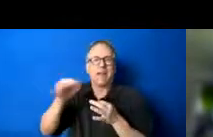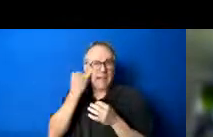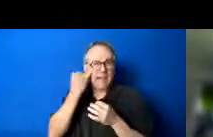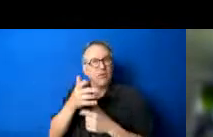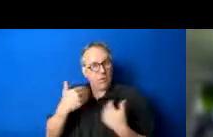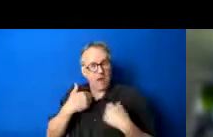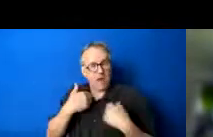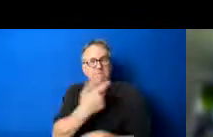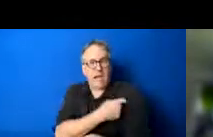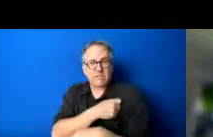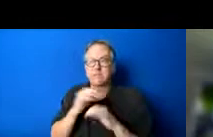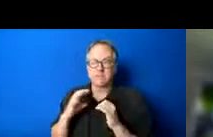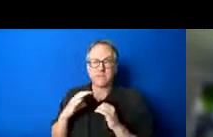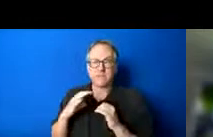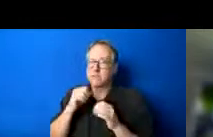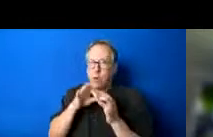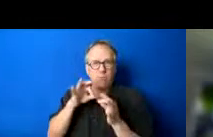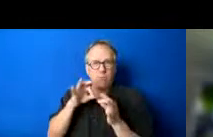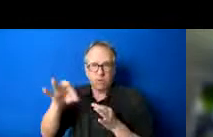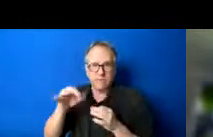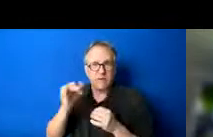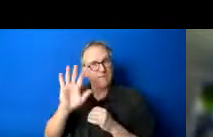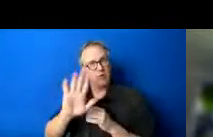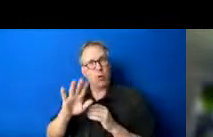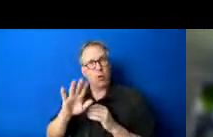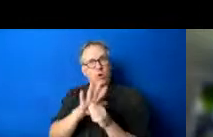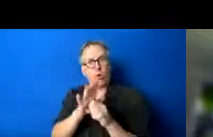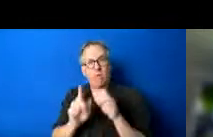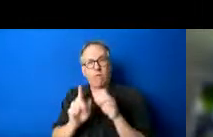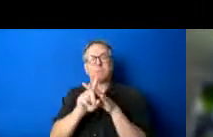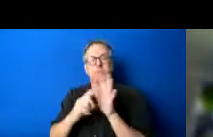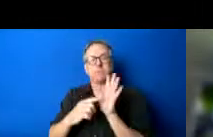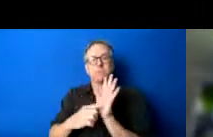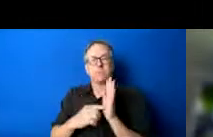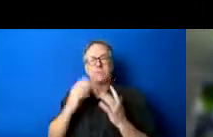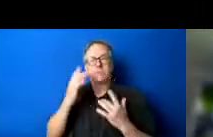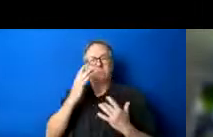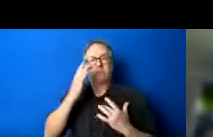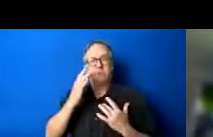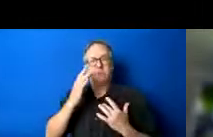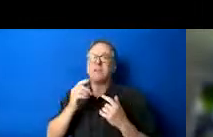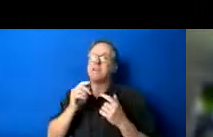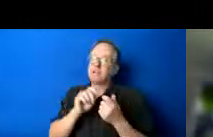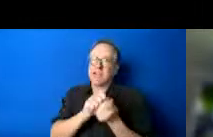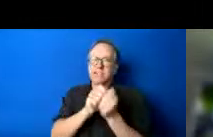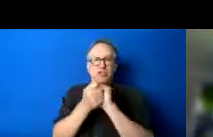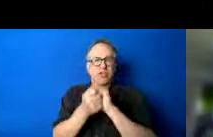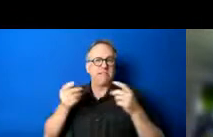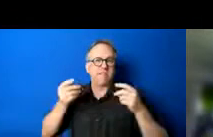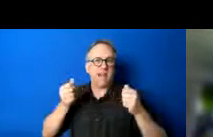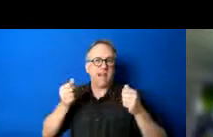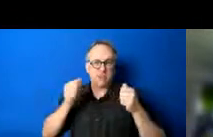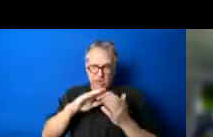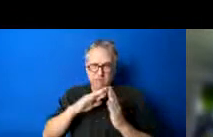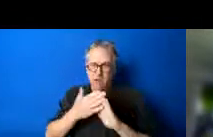vaccinated, even if your symptoms are really mild. Symptoms can change really fast and you could get